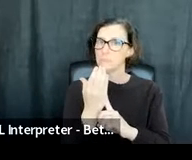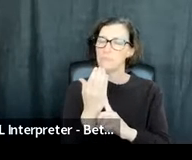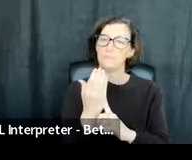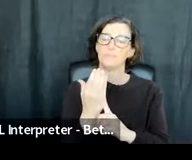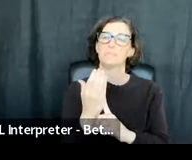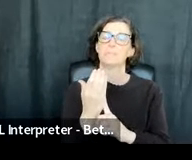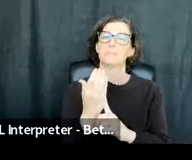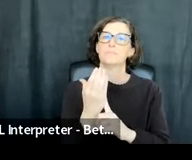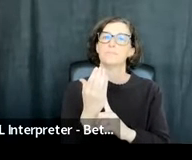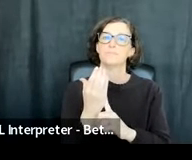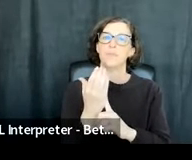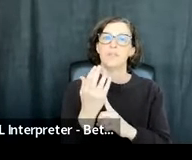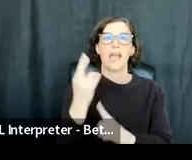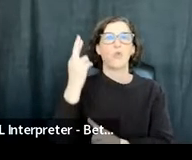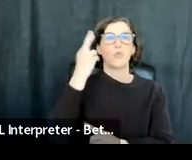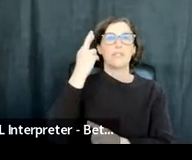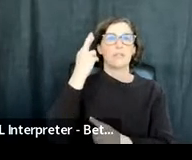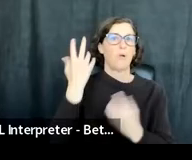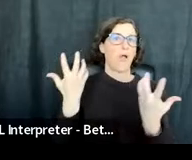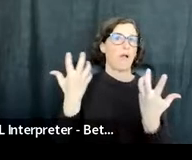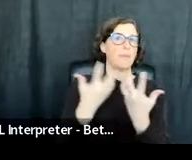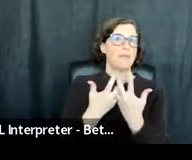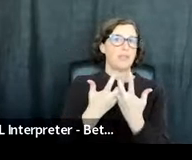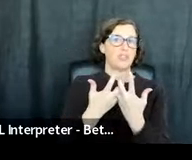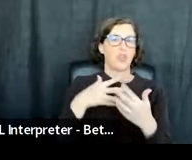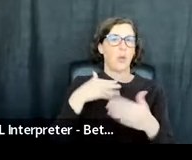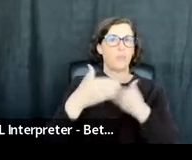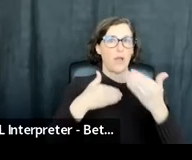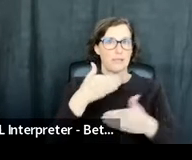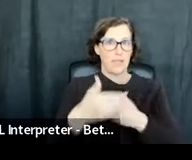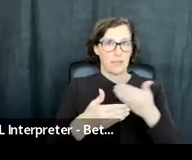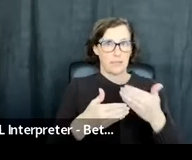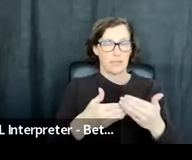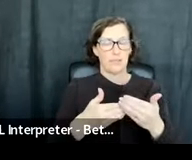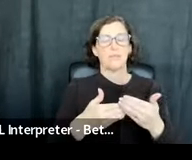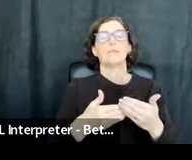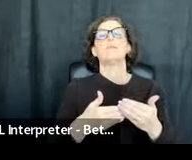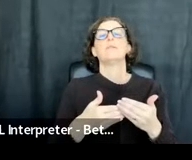the reasonable accommodations process really needs to be